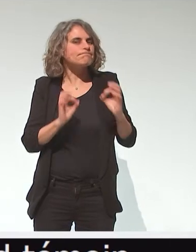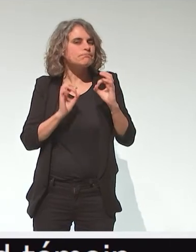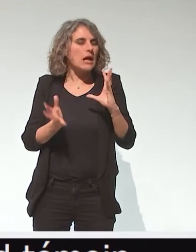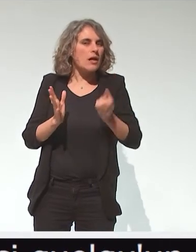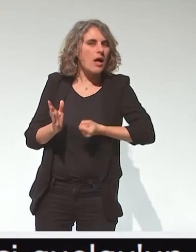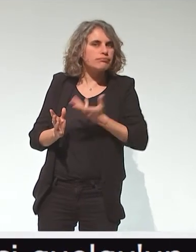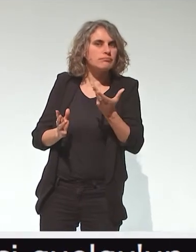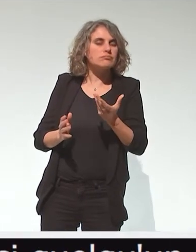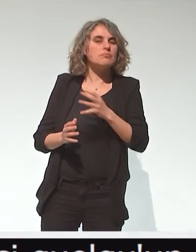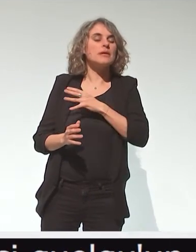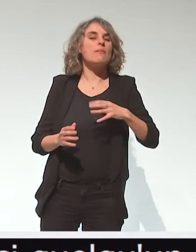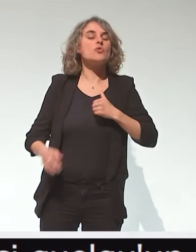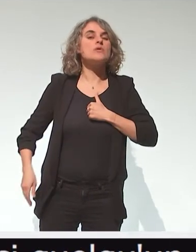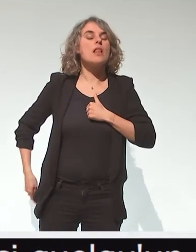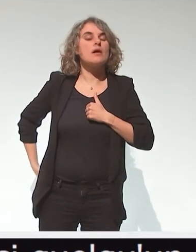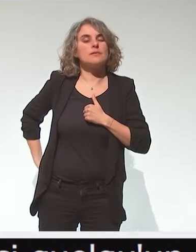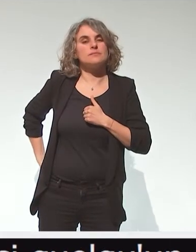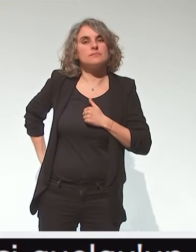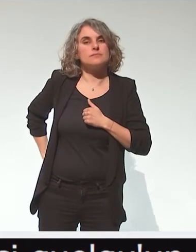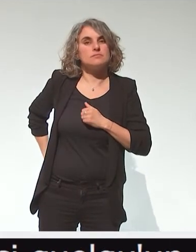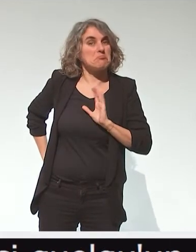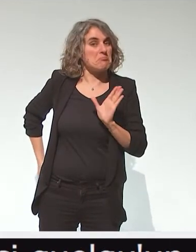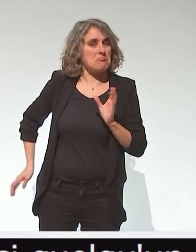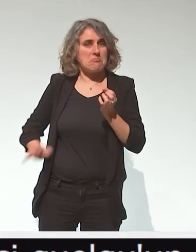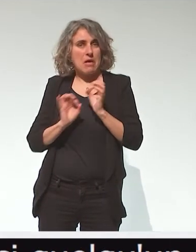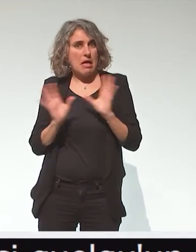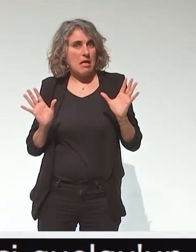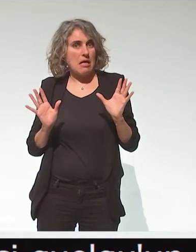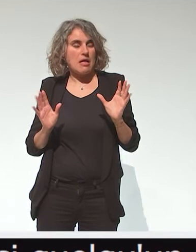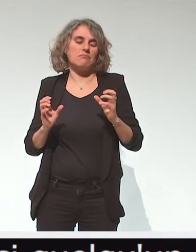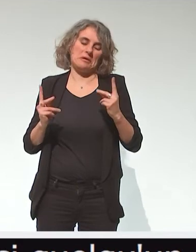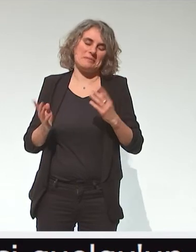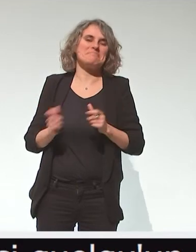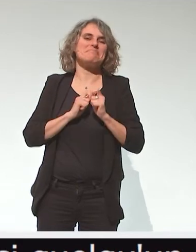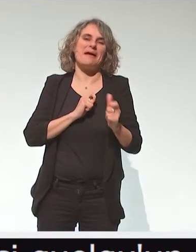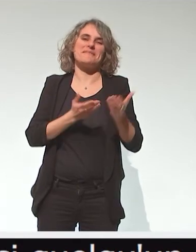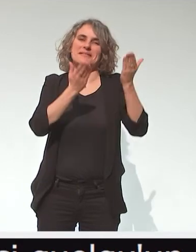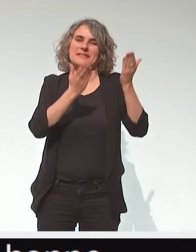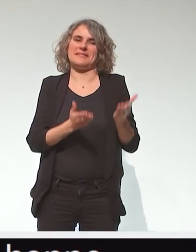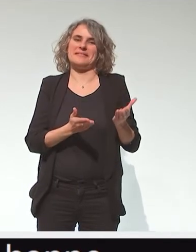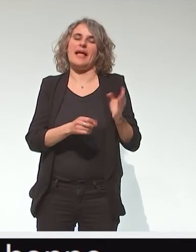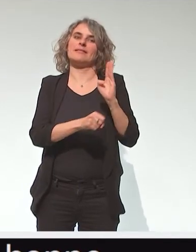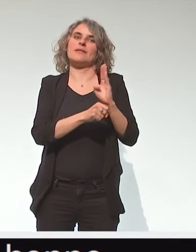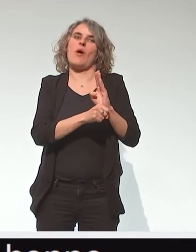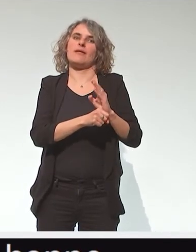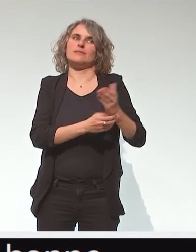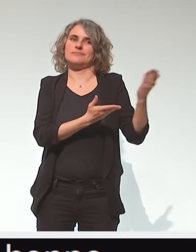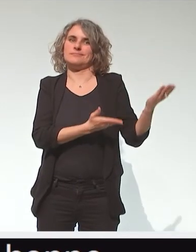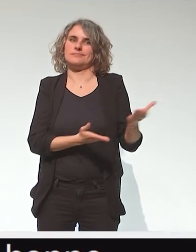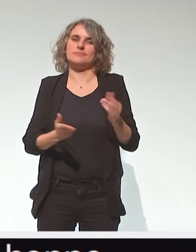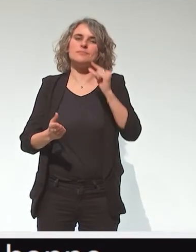best practice. And Sophie Klusell, did you want to add anything? No? Well, let's go over to